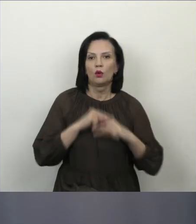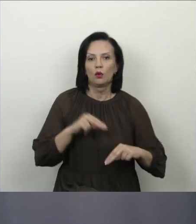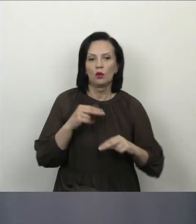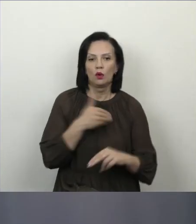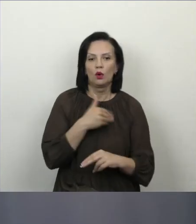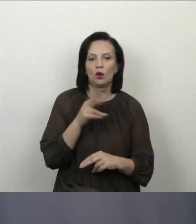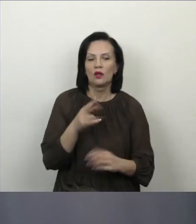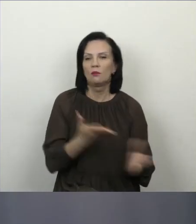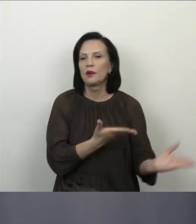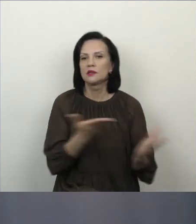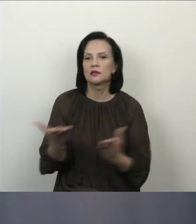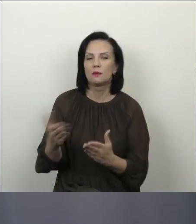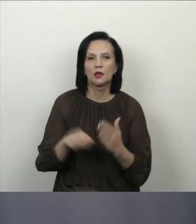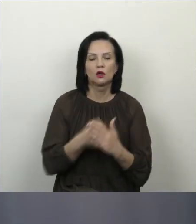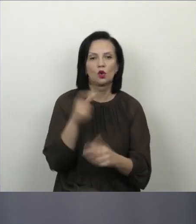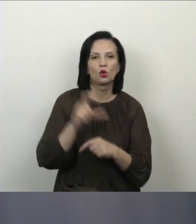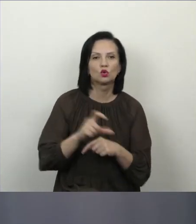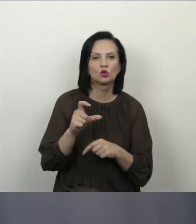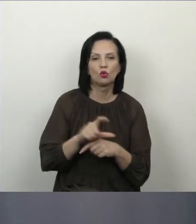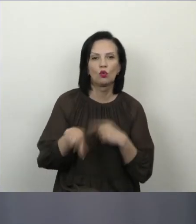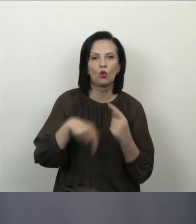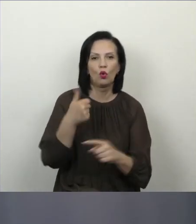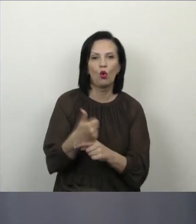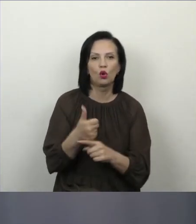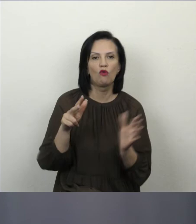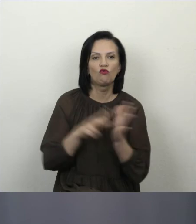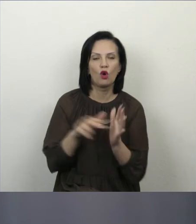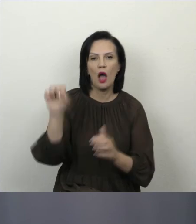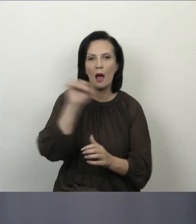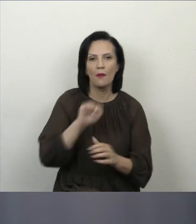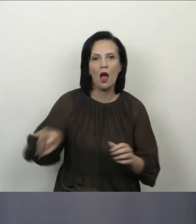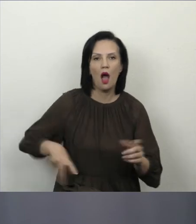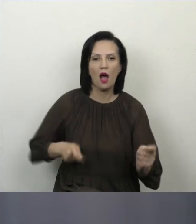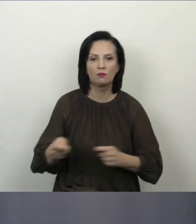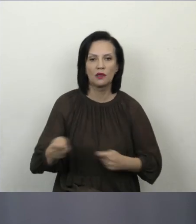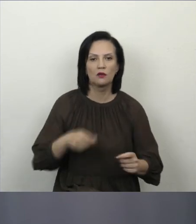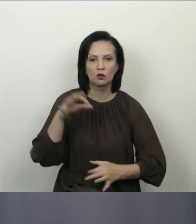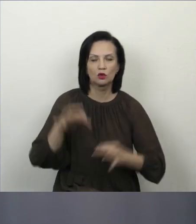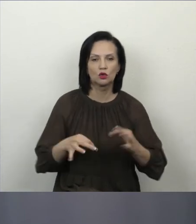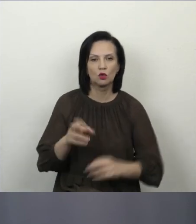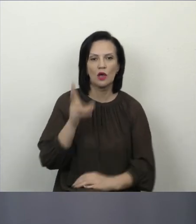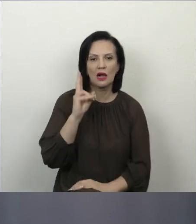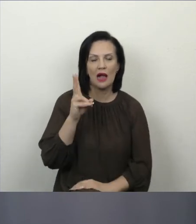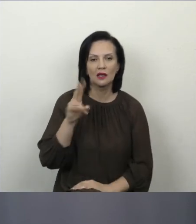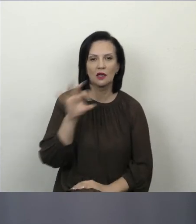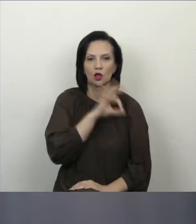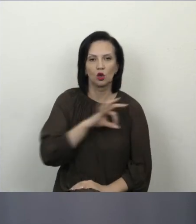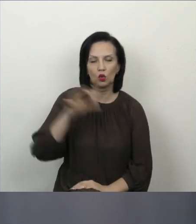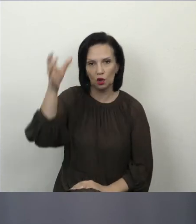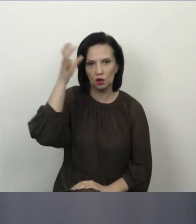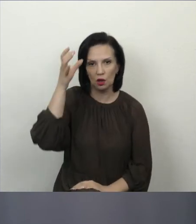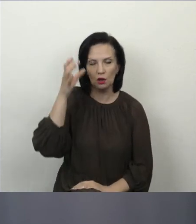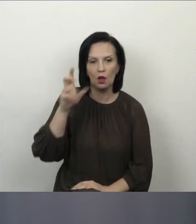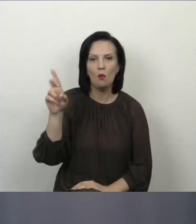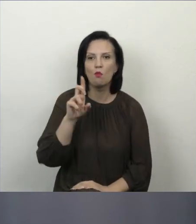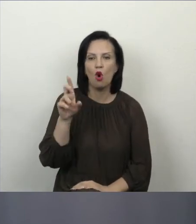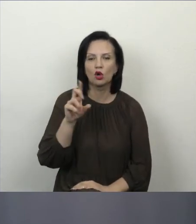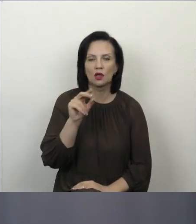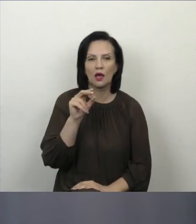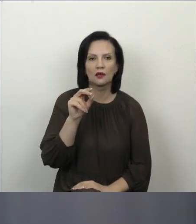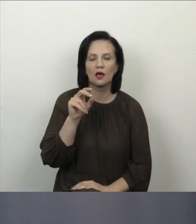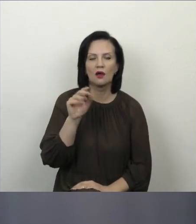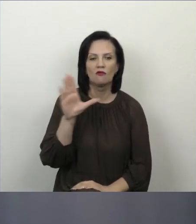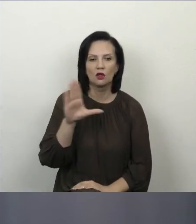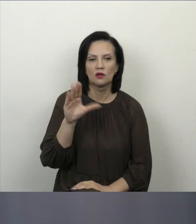I would like to continue our work and to give the floor to head of the 8th Court of Appeal, Doctor of Law,